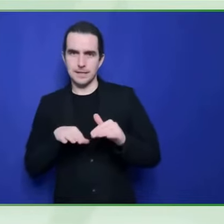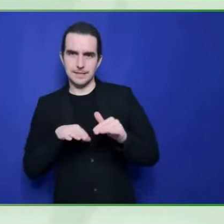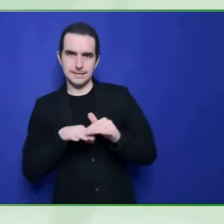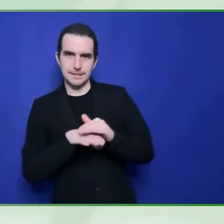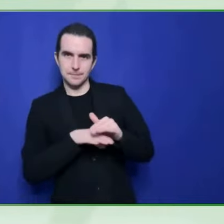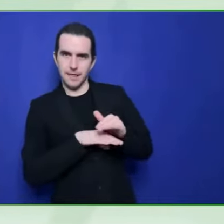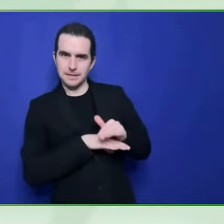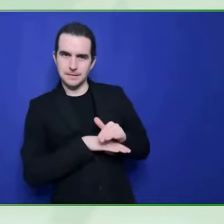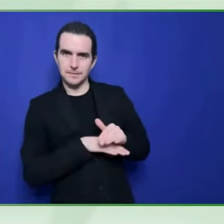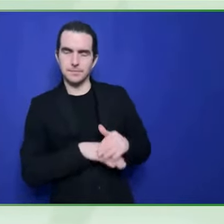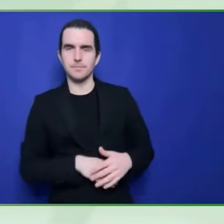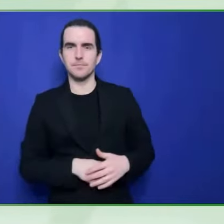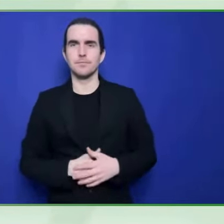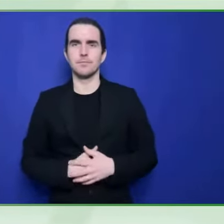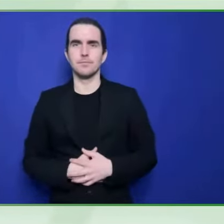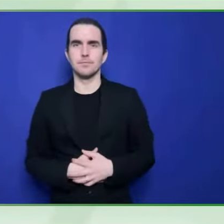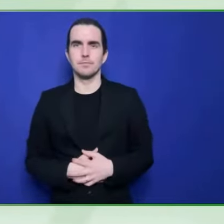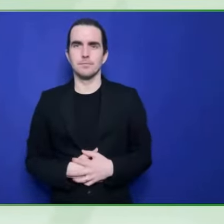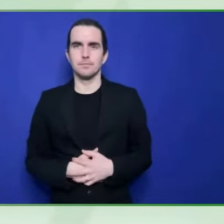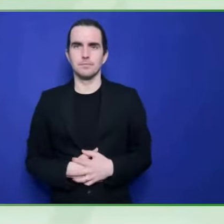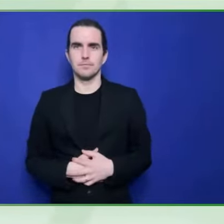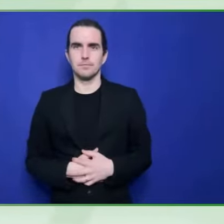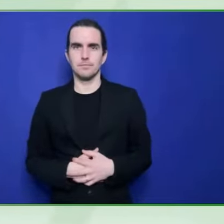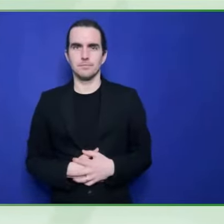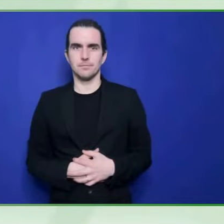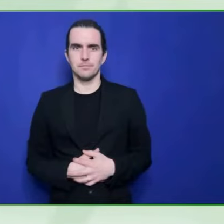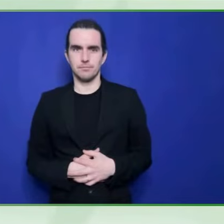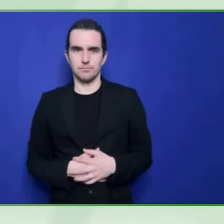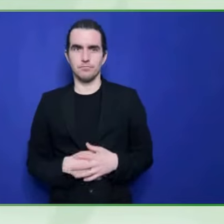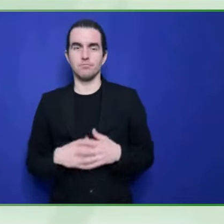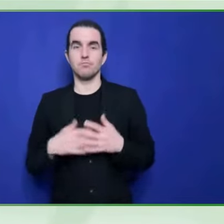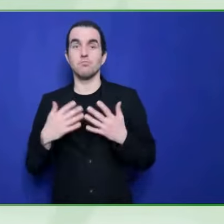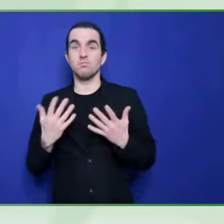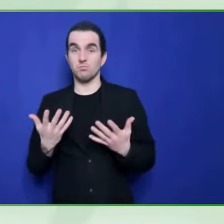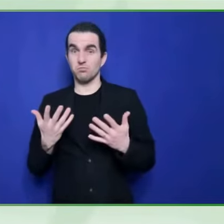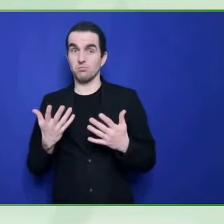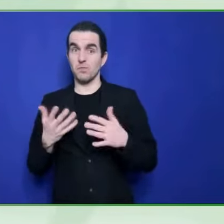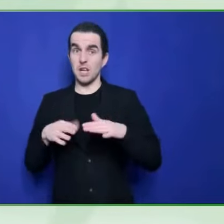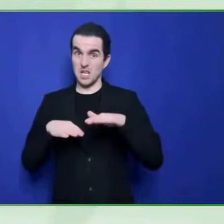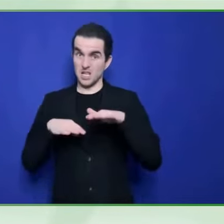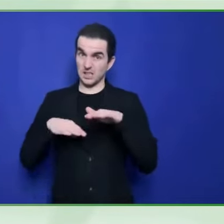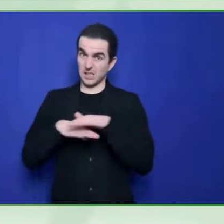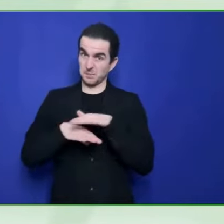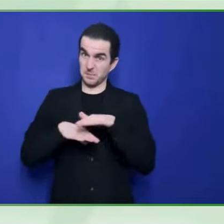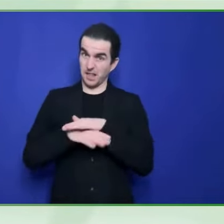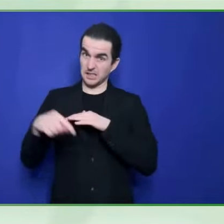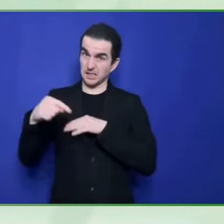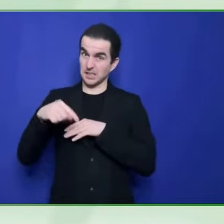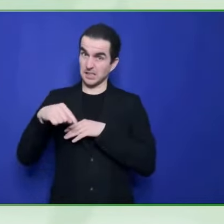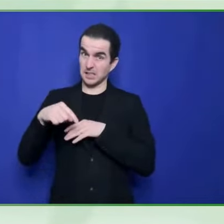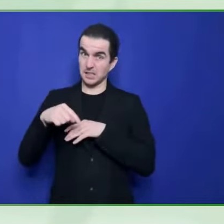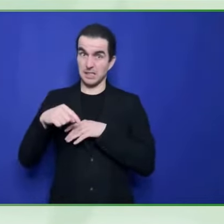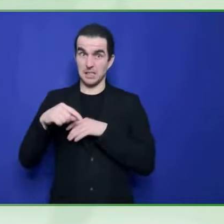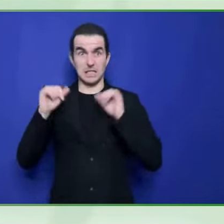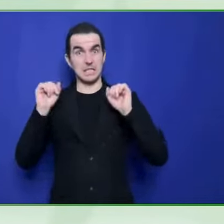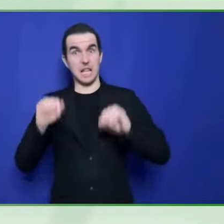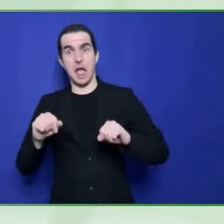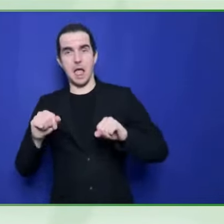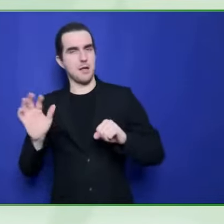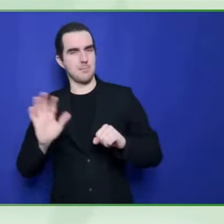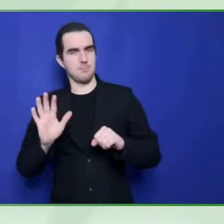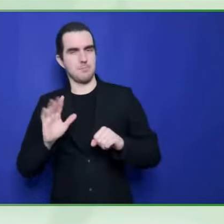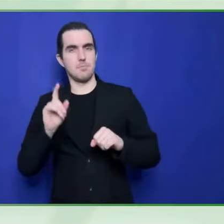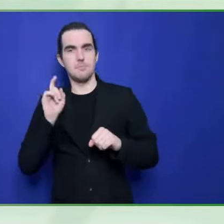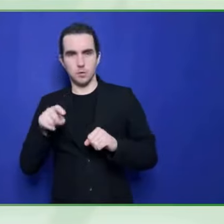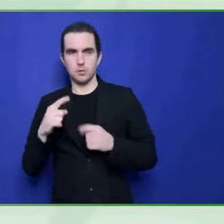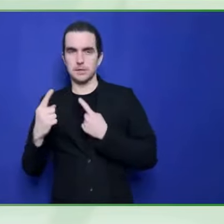So what Open Sidewalks does essentially is use AI and computer vision in order